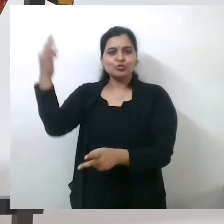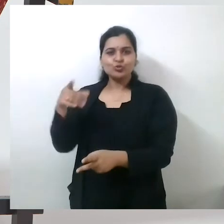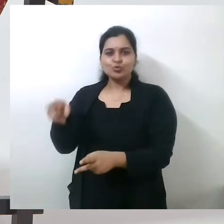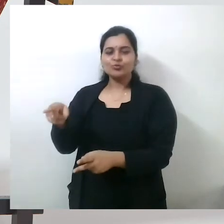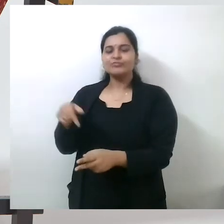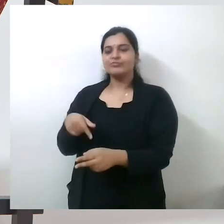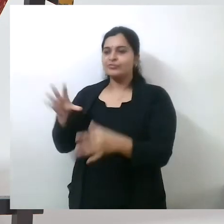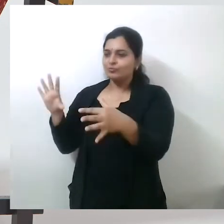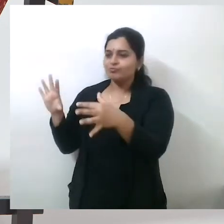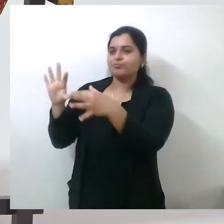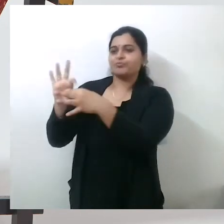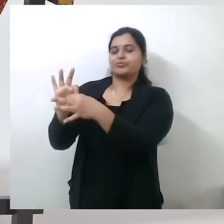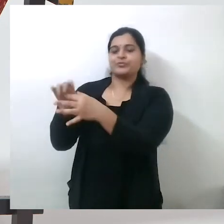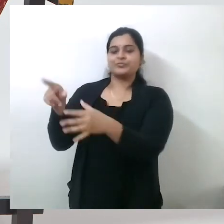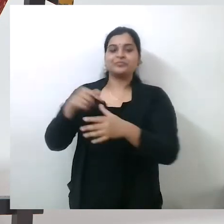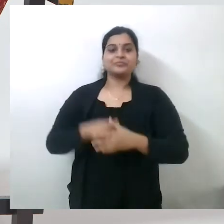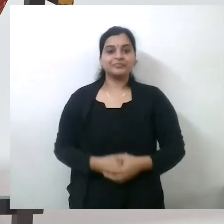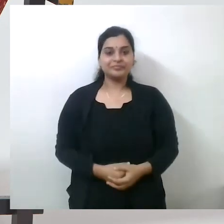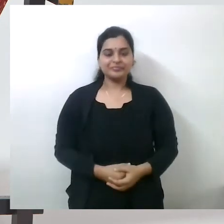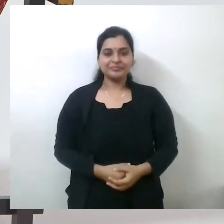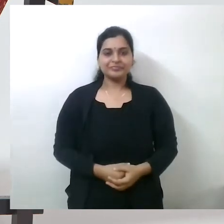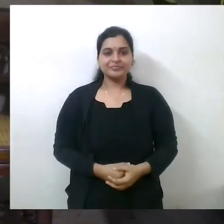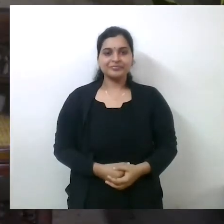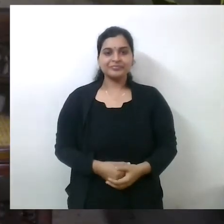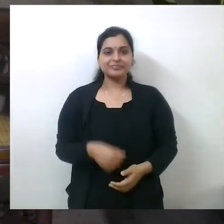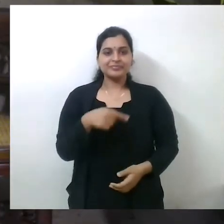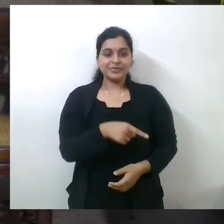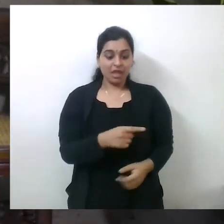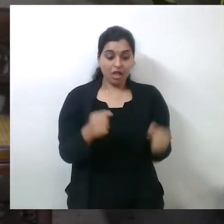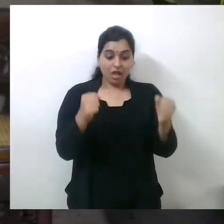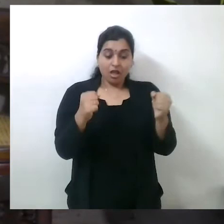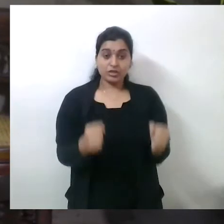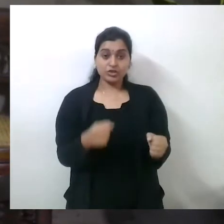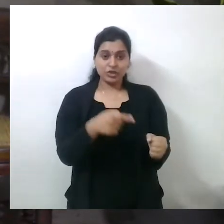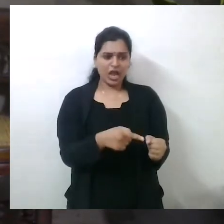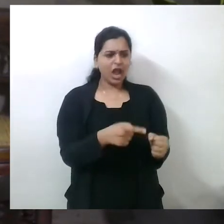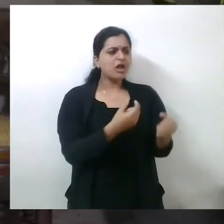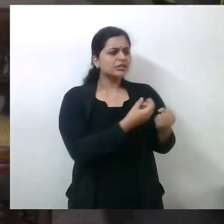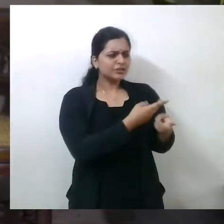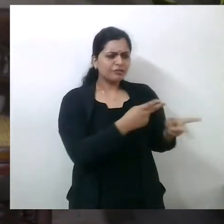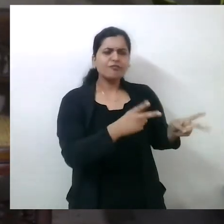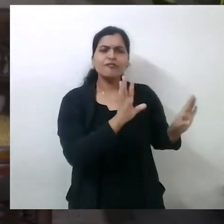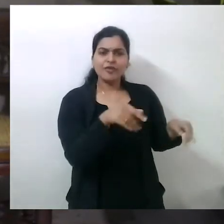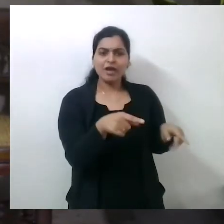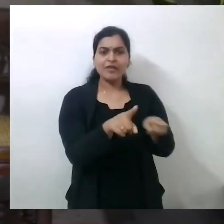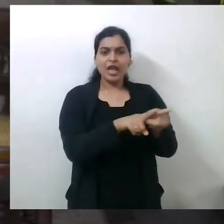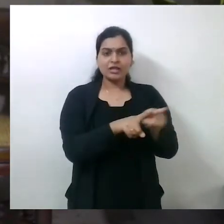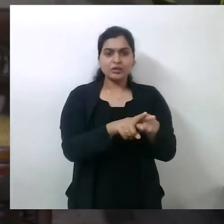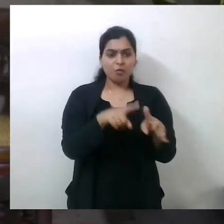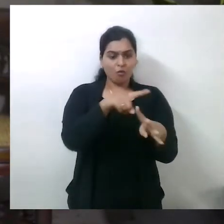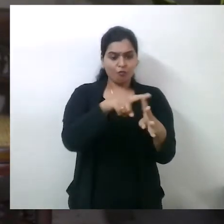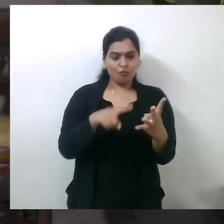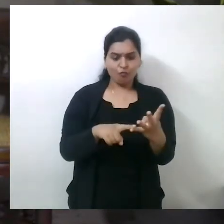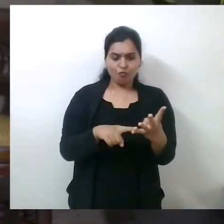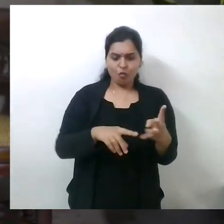painters of the De Stijl movement. The chair did exist in many other versions. You have basically a